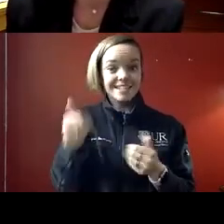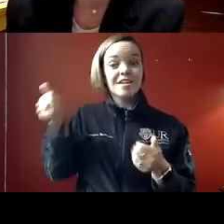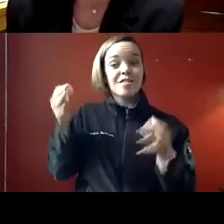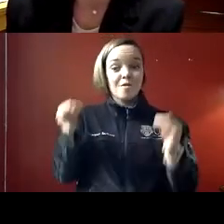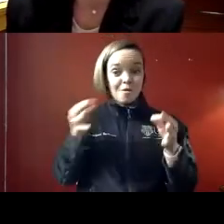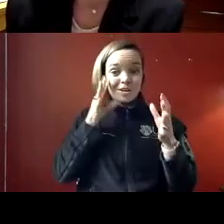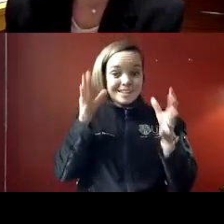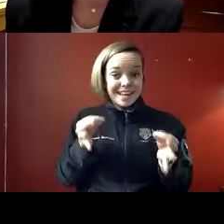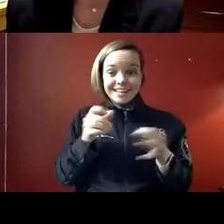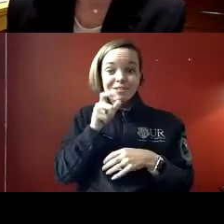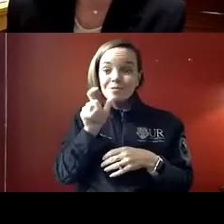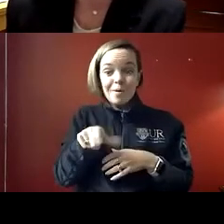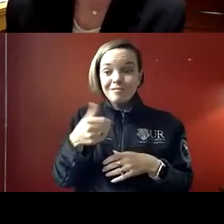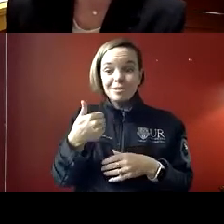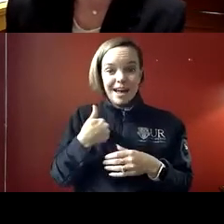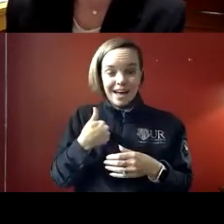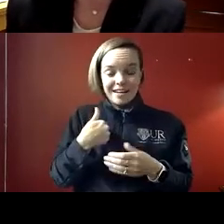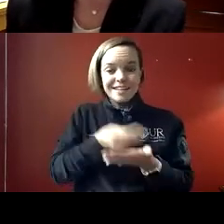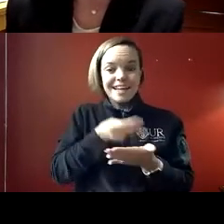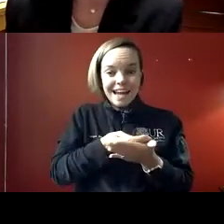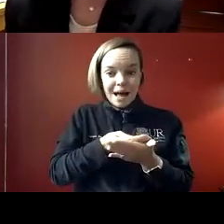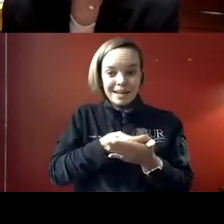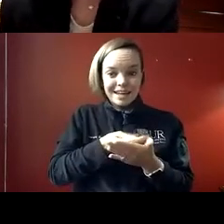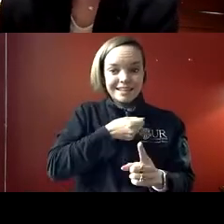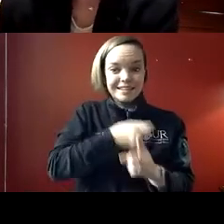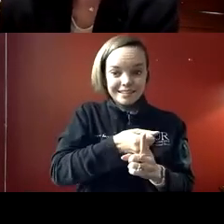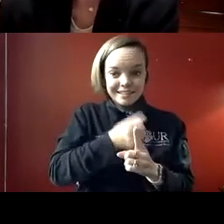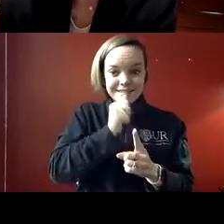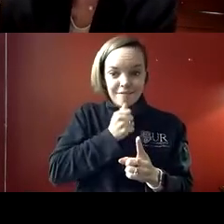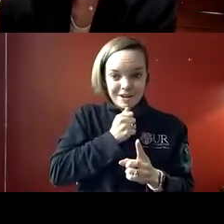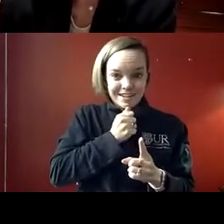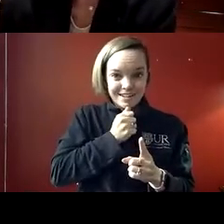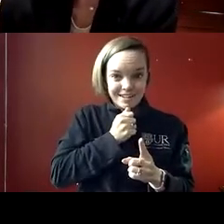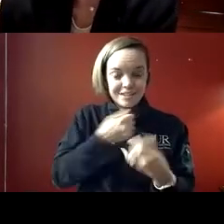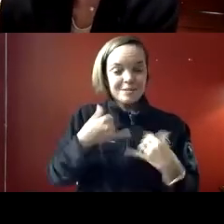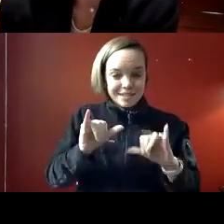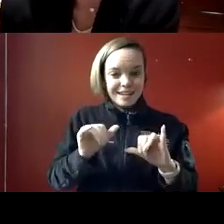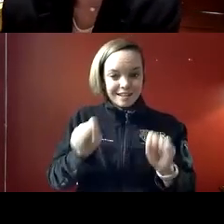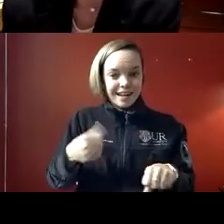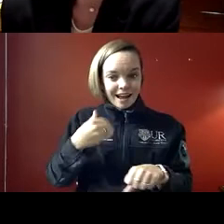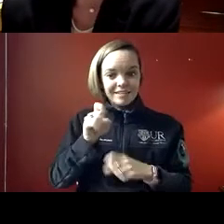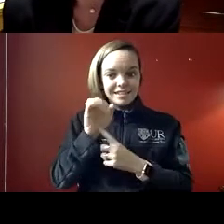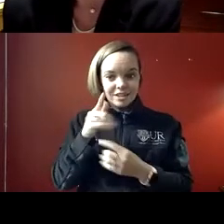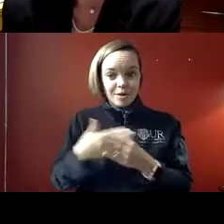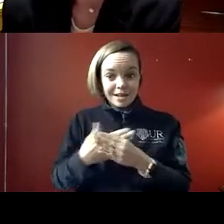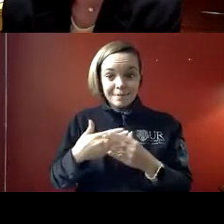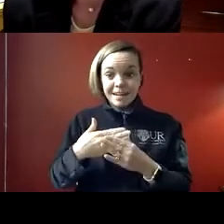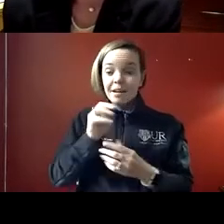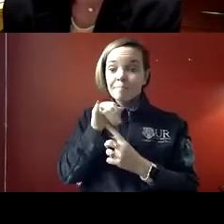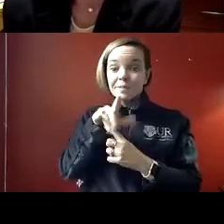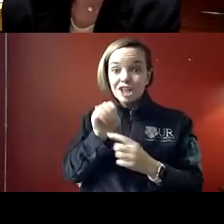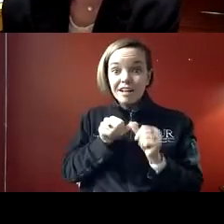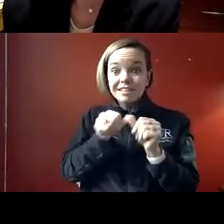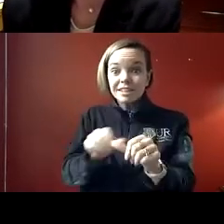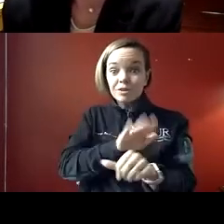economic suffering. You can still have sexual harassment. And she didn't leave because she needed the job, and that should not be one of